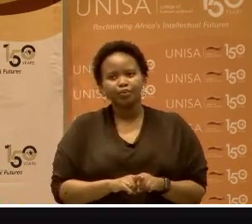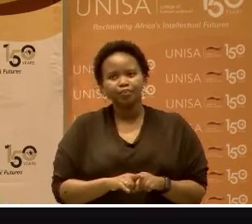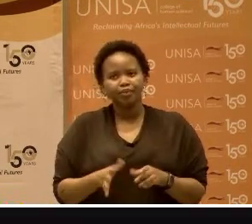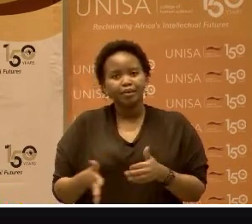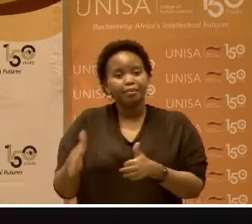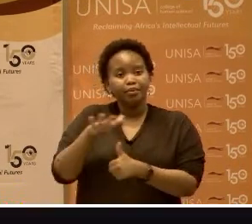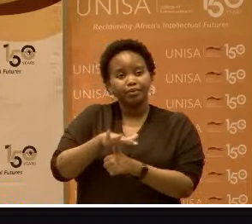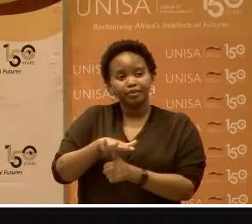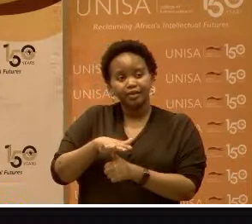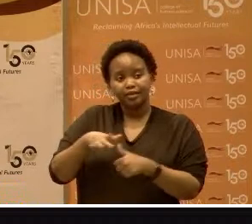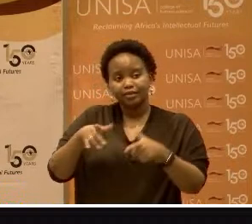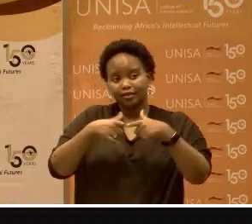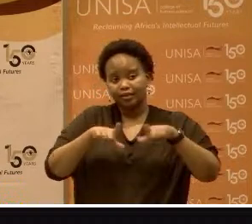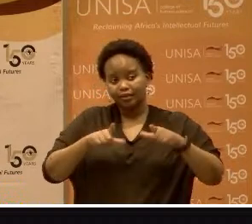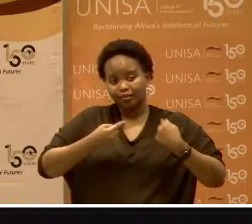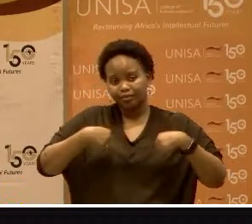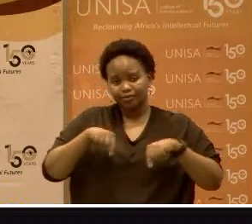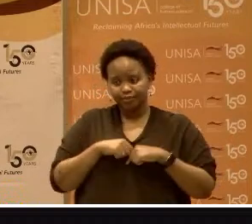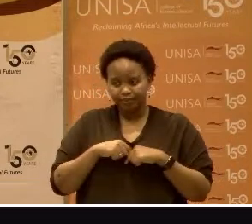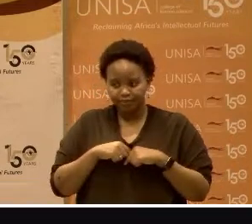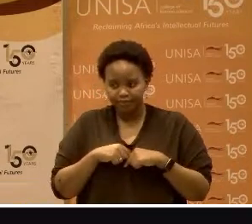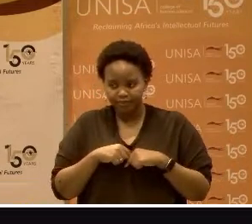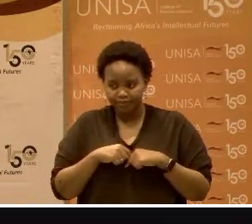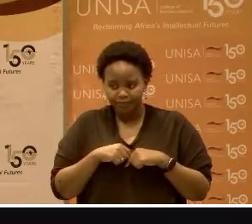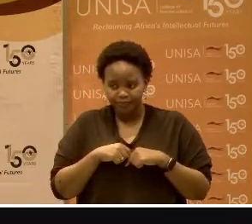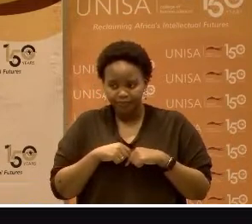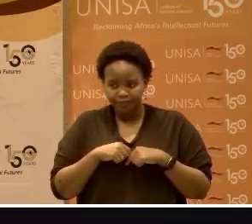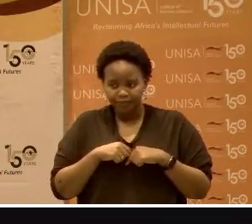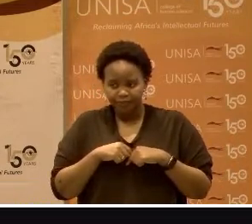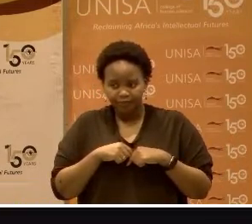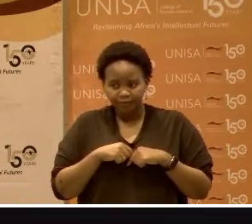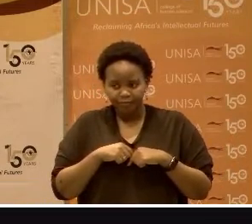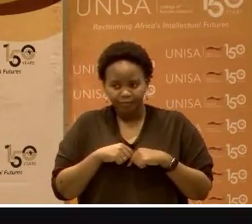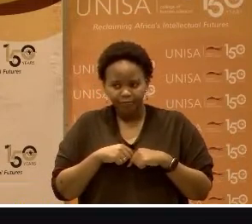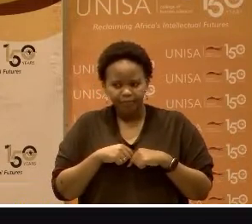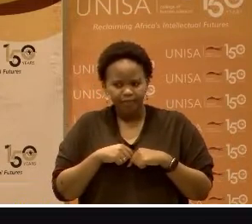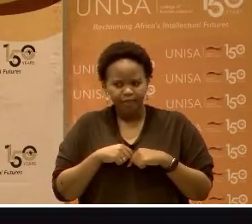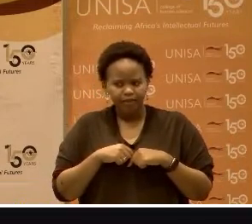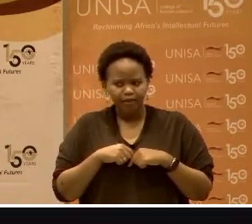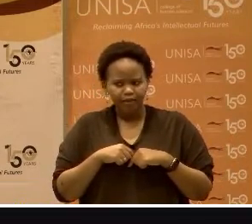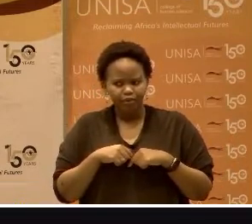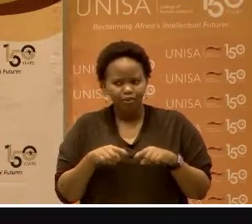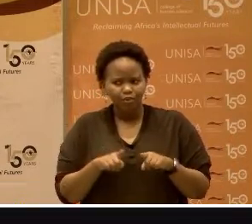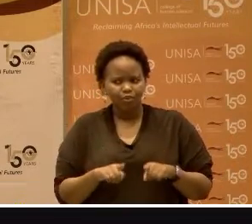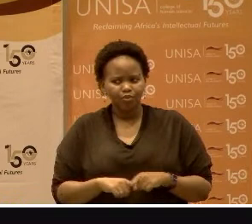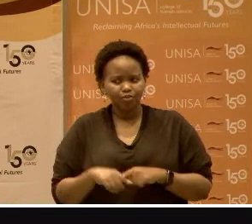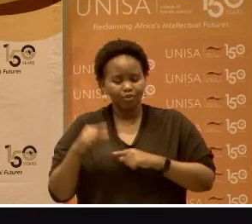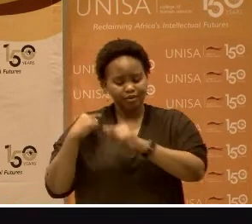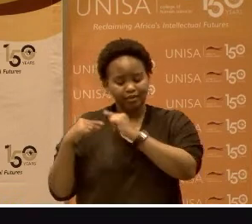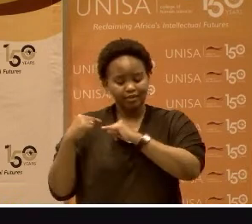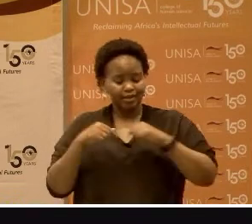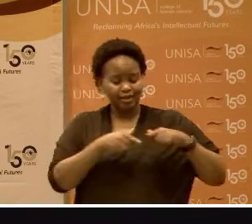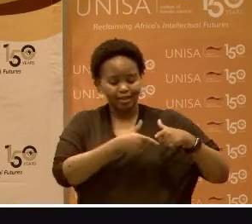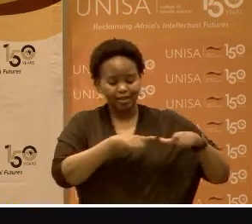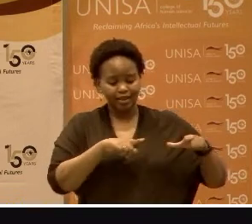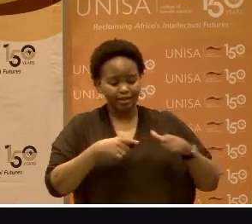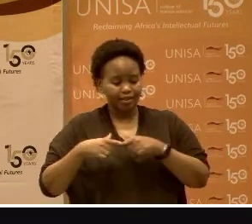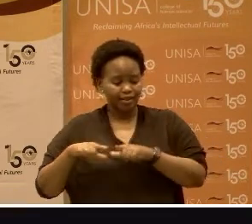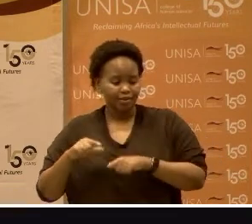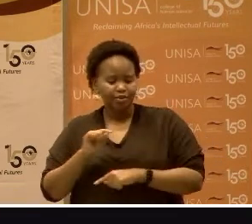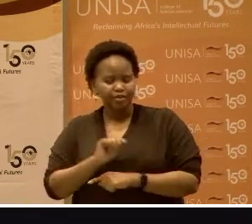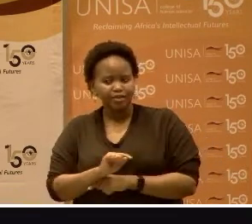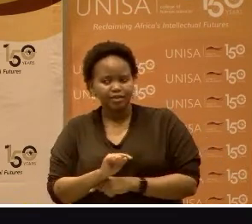government, they have their own role to play. In the government in countries where indigenous languages are most domiciled, so think